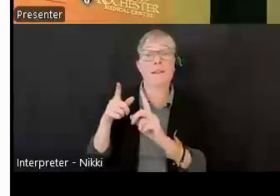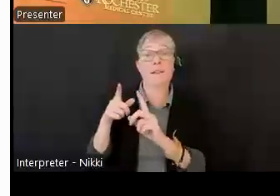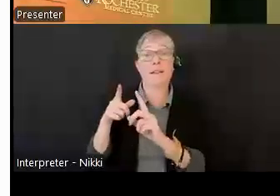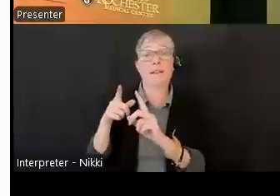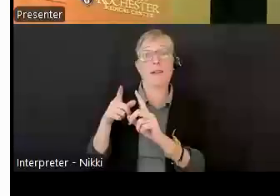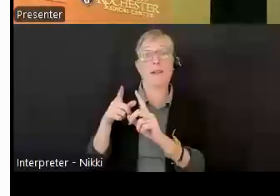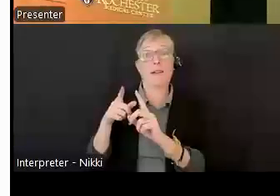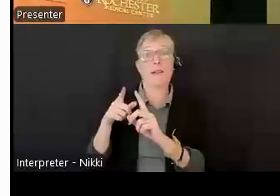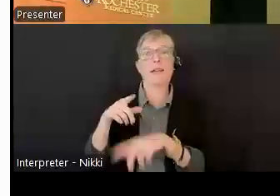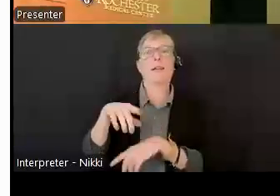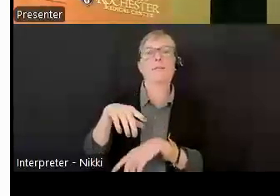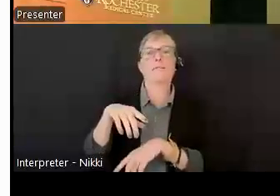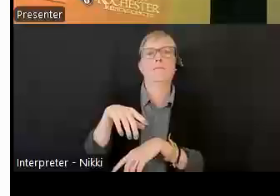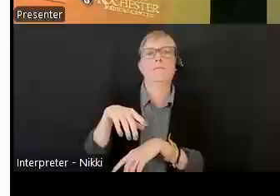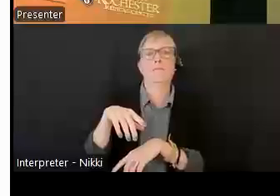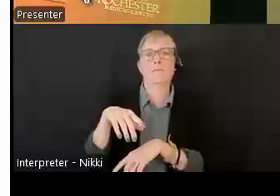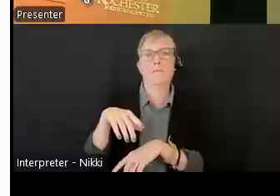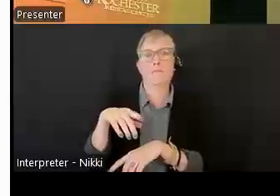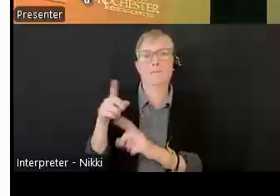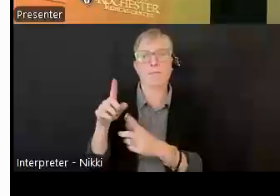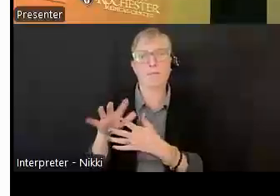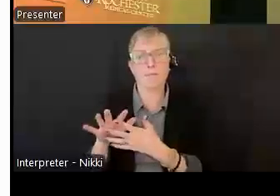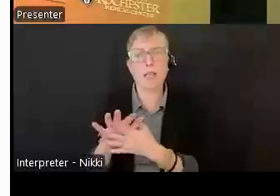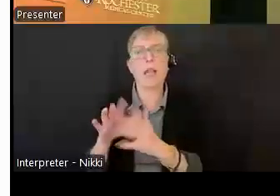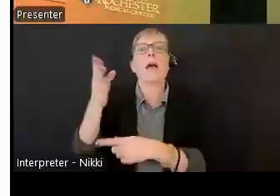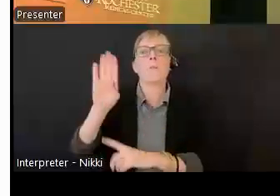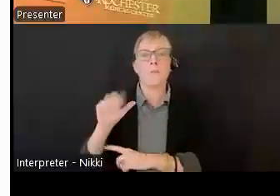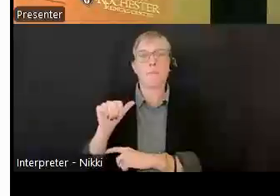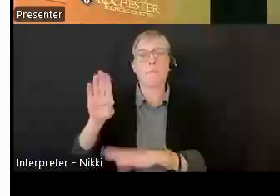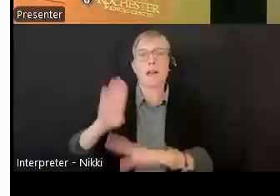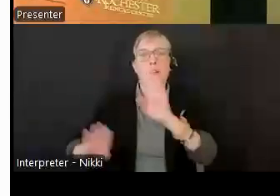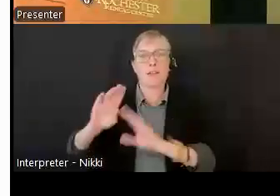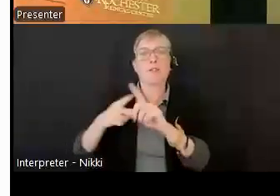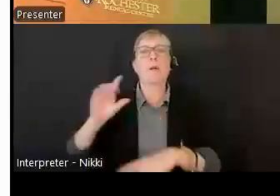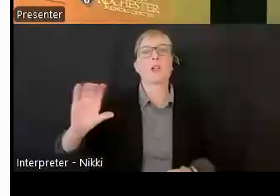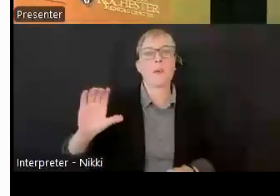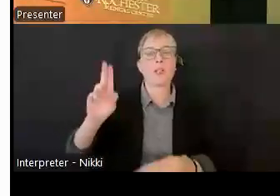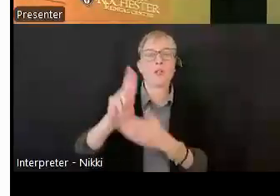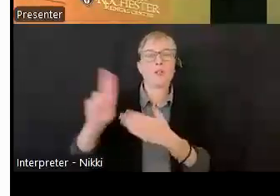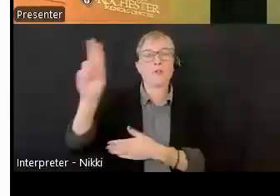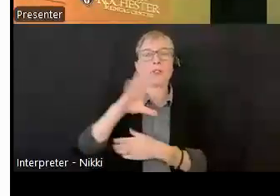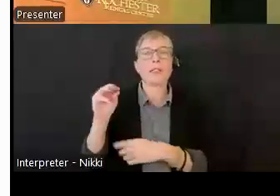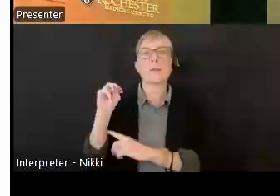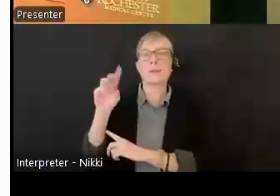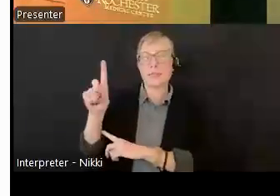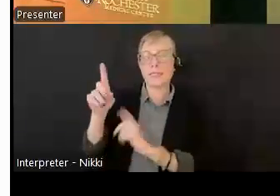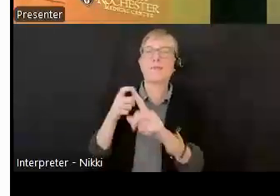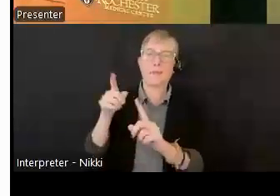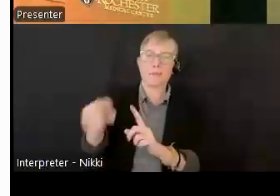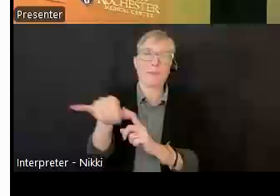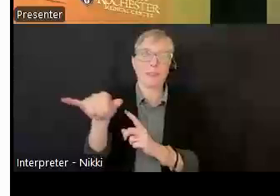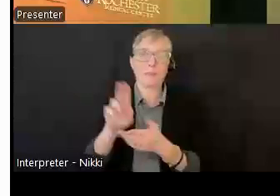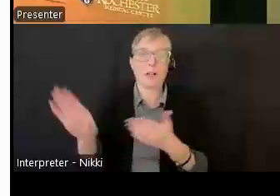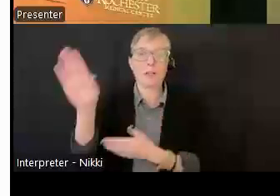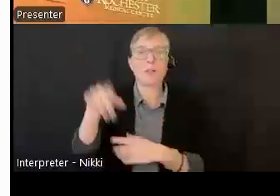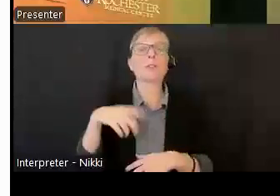of Physicians and Surgeons, where he won first prize at the 2018 Medical Student Research Conference. He has presented posters